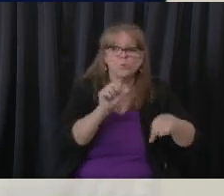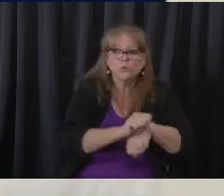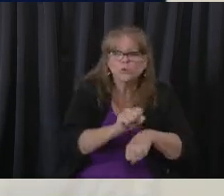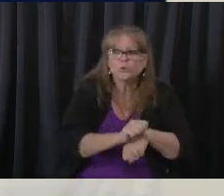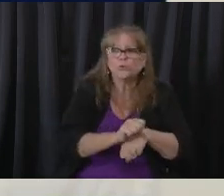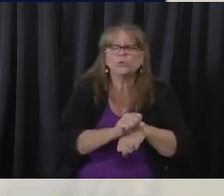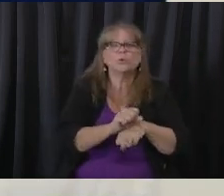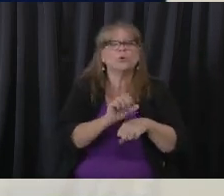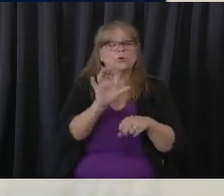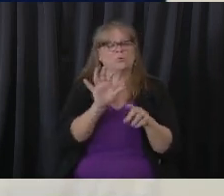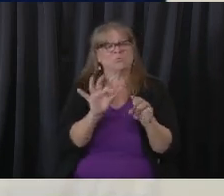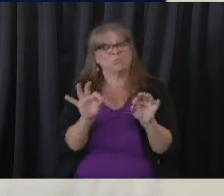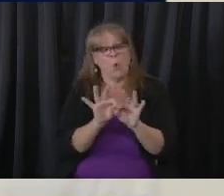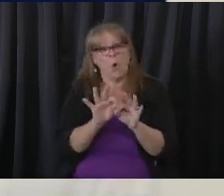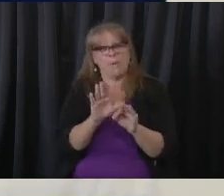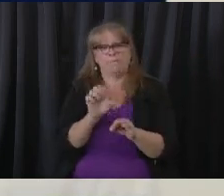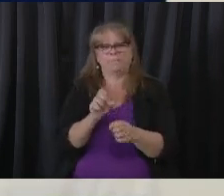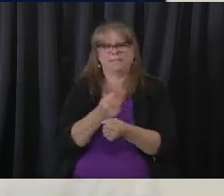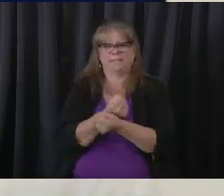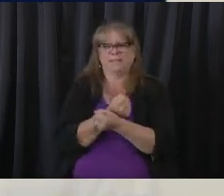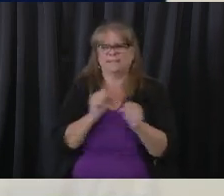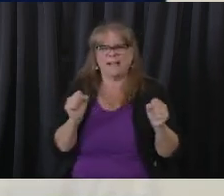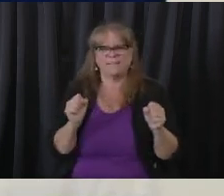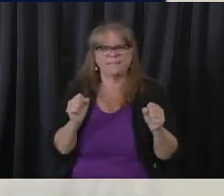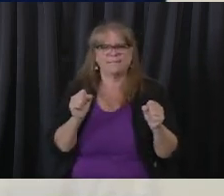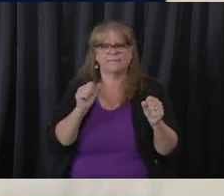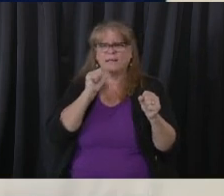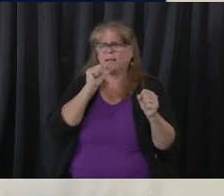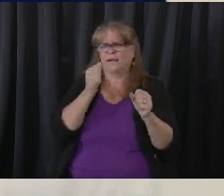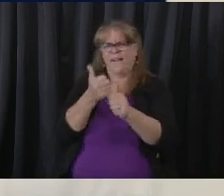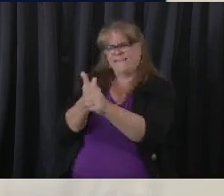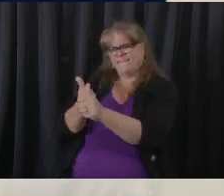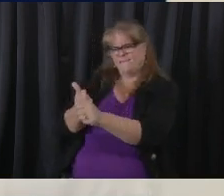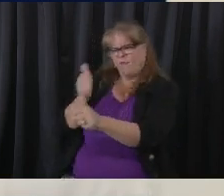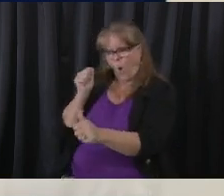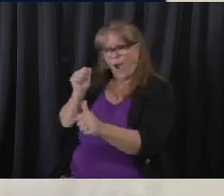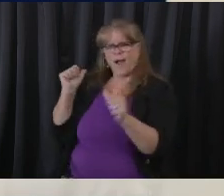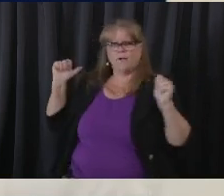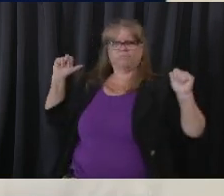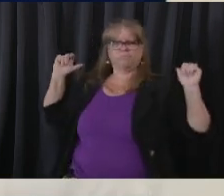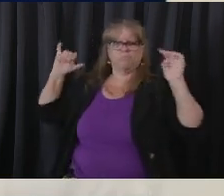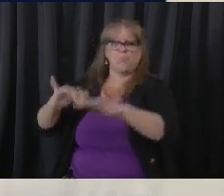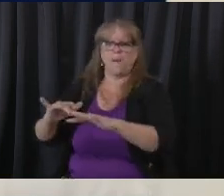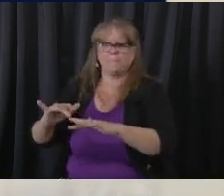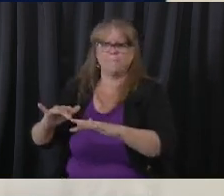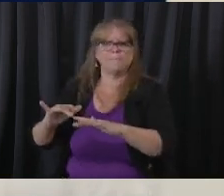possible, being smart, being cautious, being safe, and moving forward.